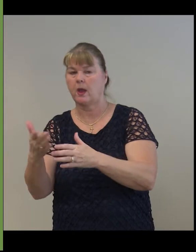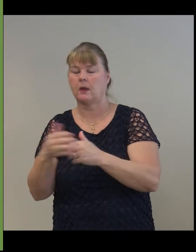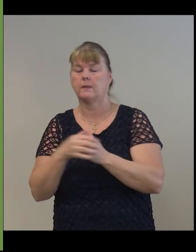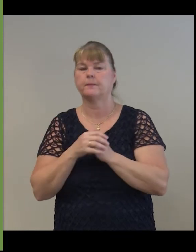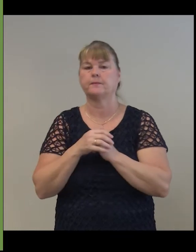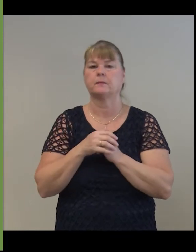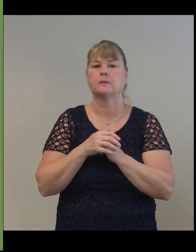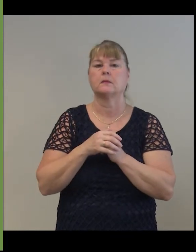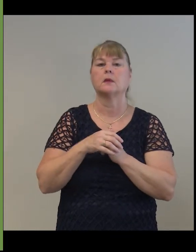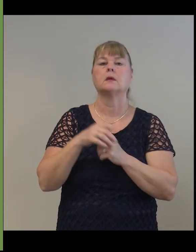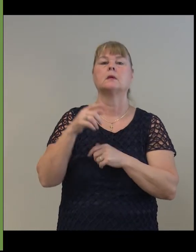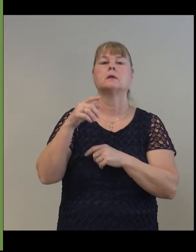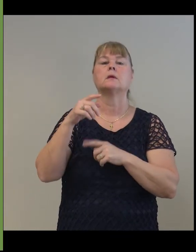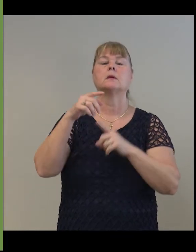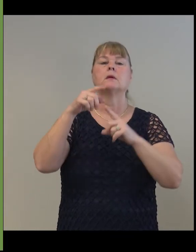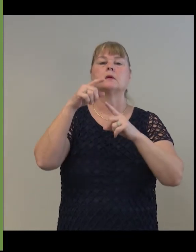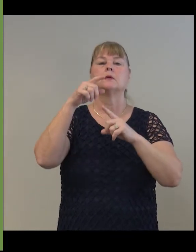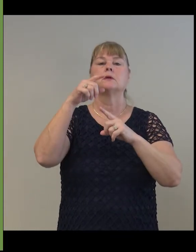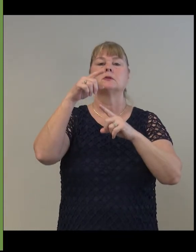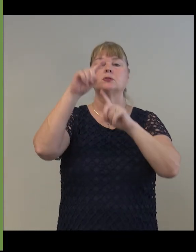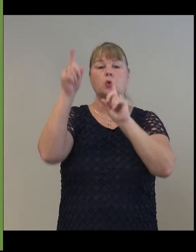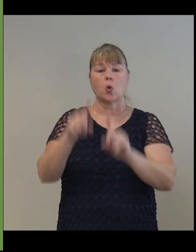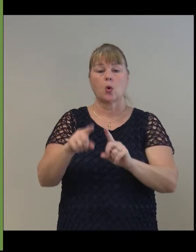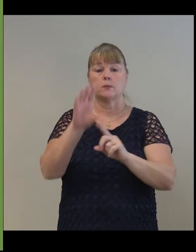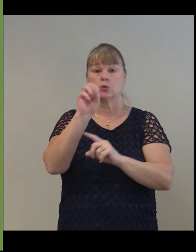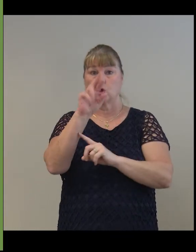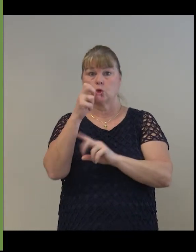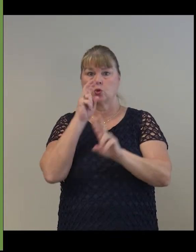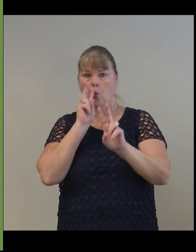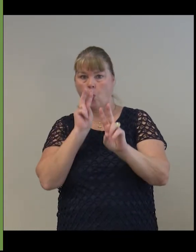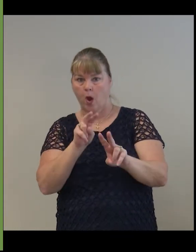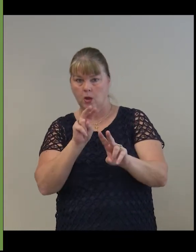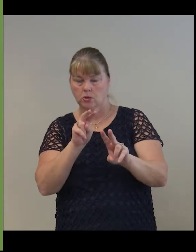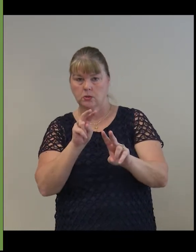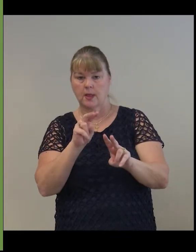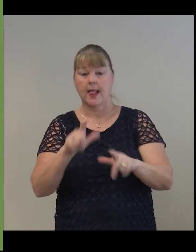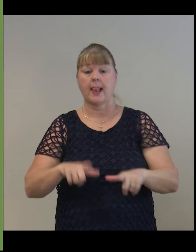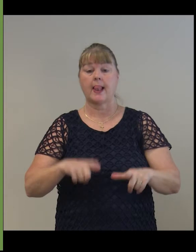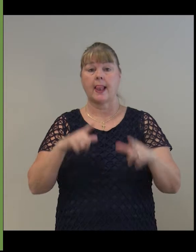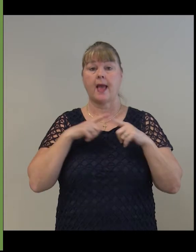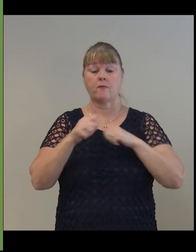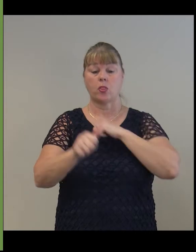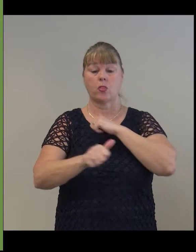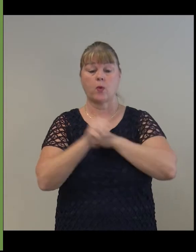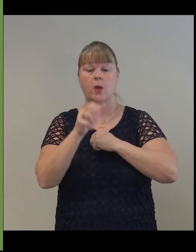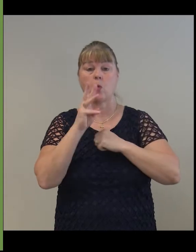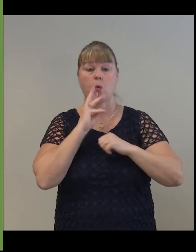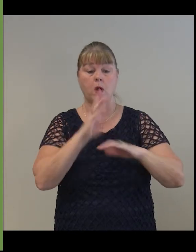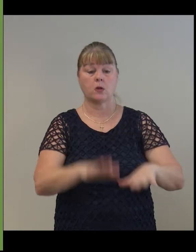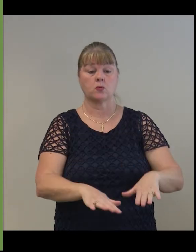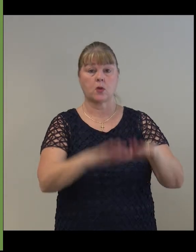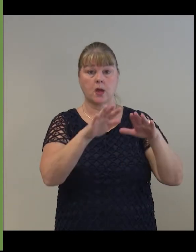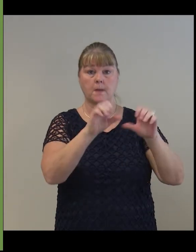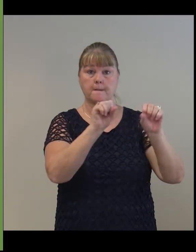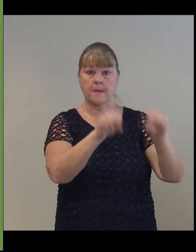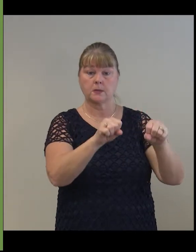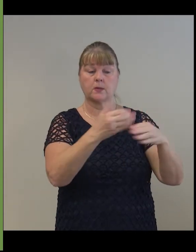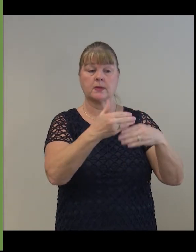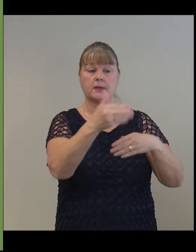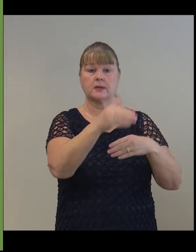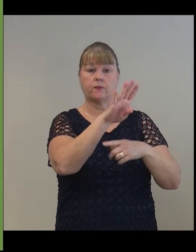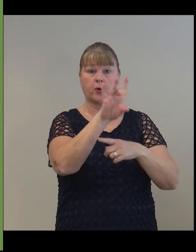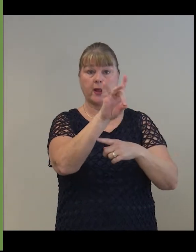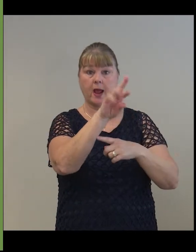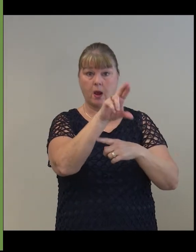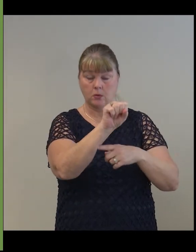that life-threatening rising water is possible within the next 48 hours. So they're saying that the conditions are favorable in